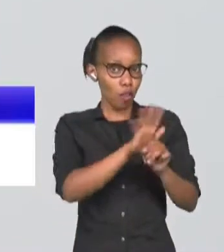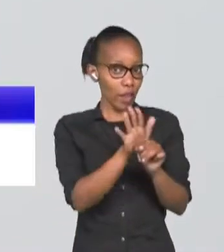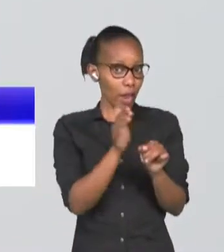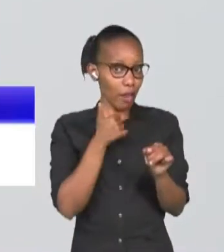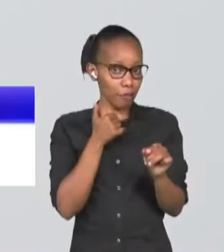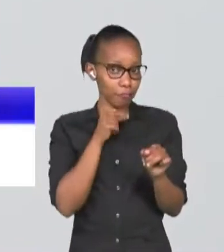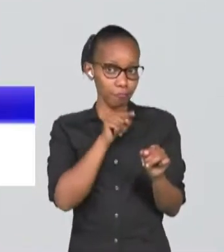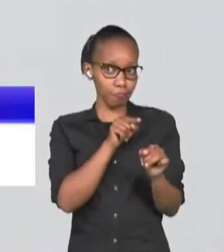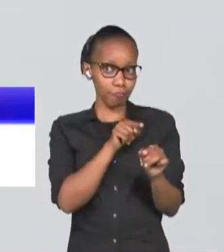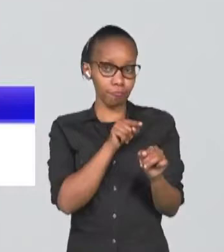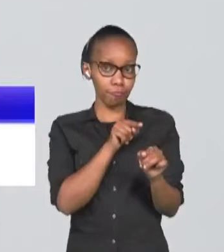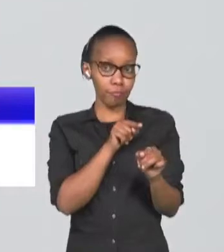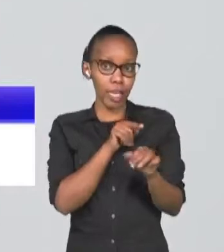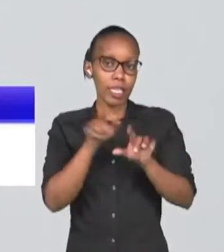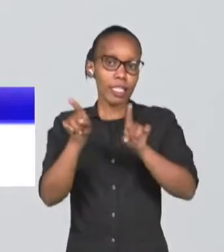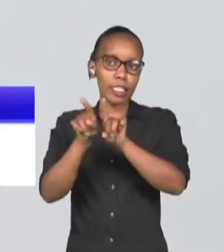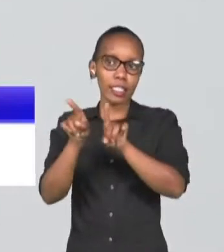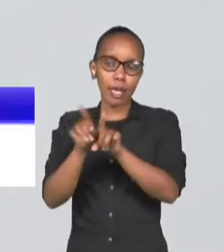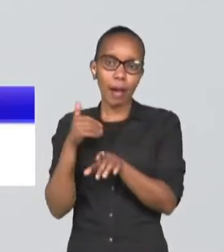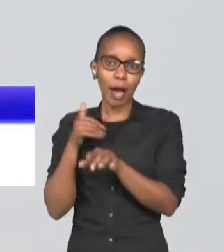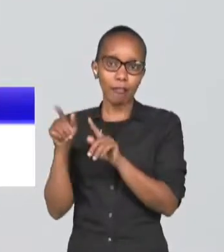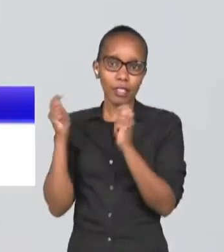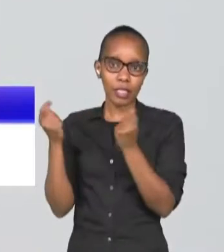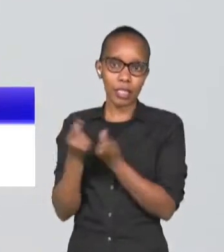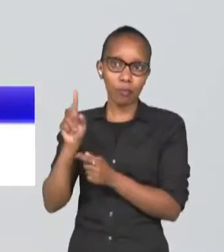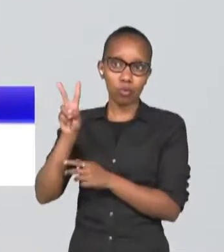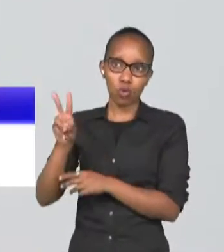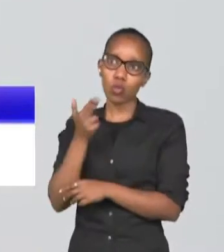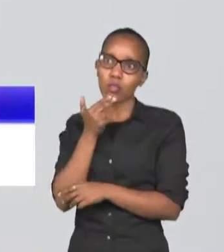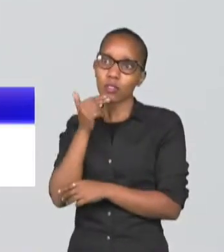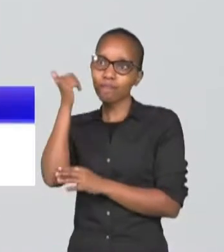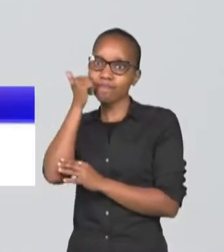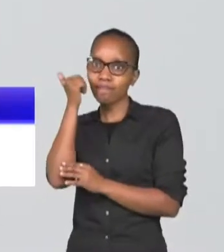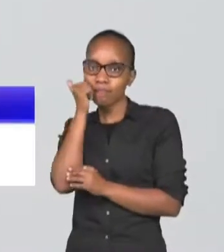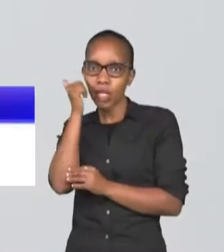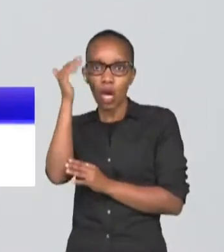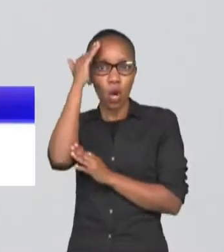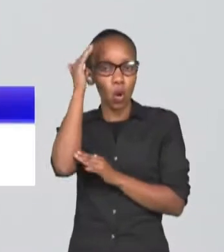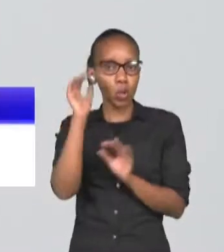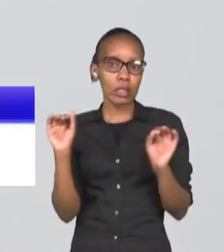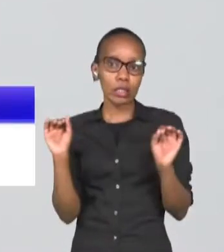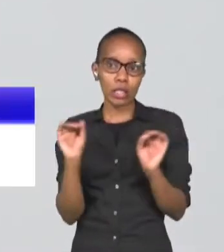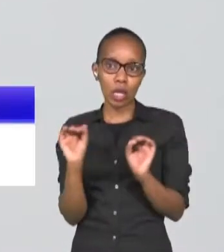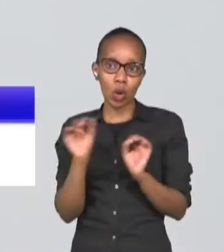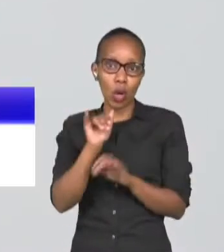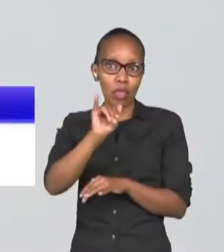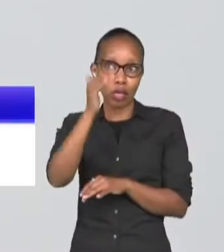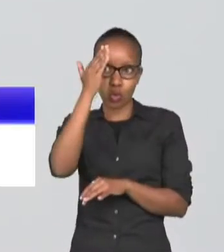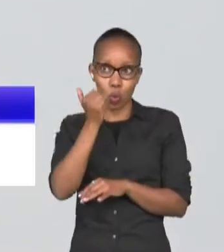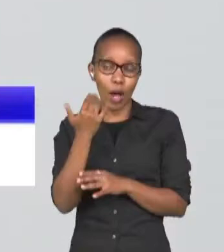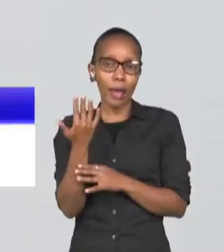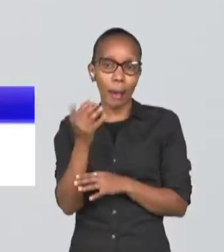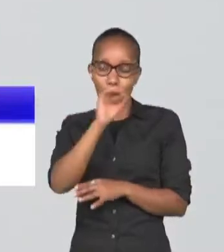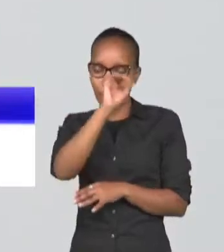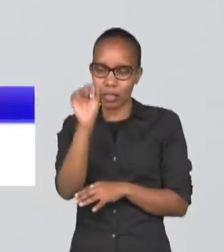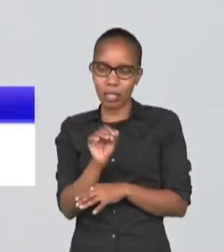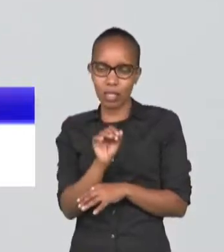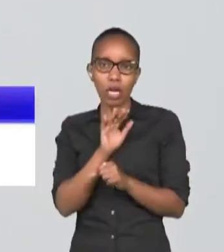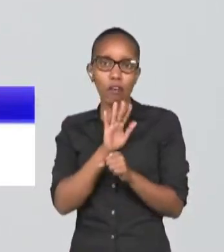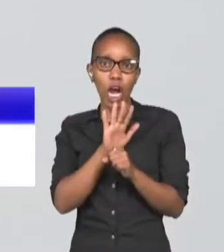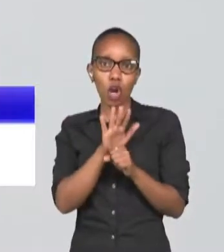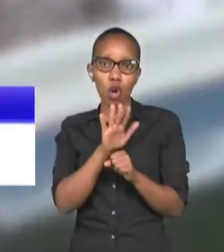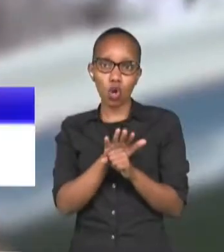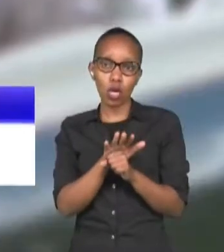have also been diagnosed with type 2 diabetes that they did not know. So that is where you're finding also there's a big percentage of patients with